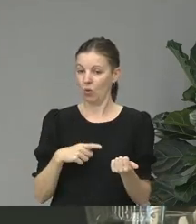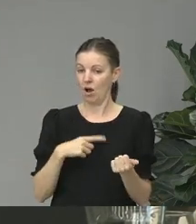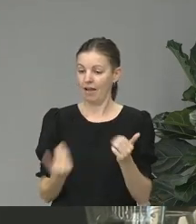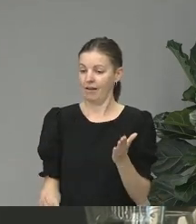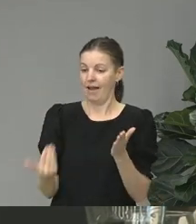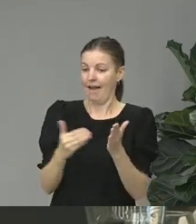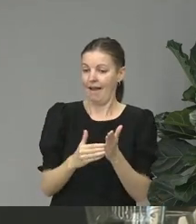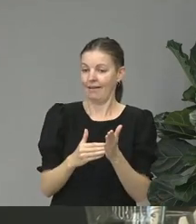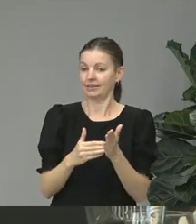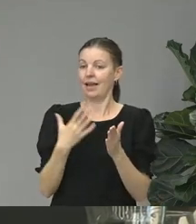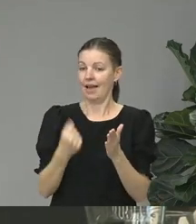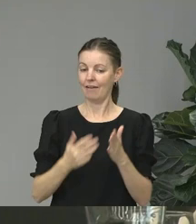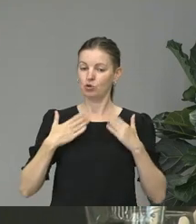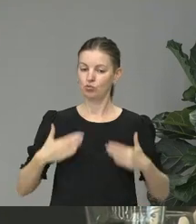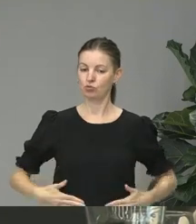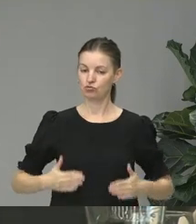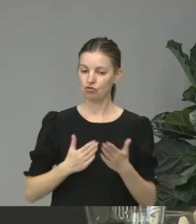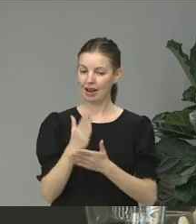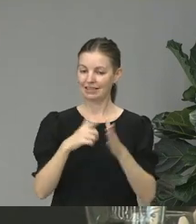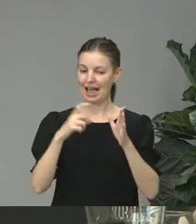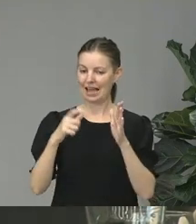having a Human Rights Act at a national level?